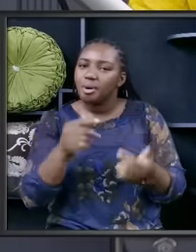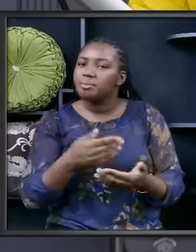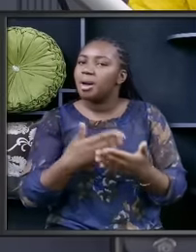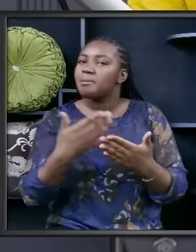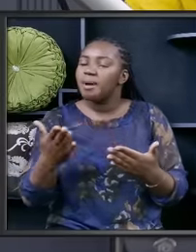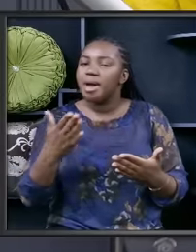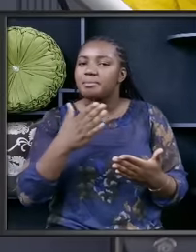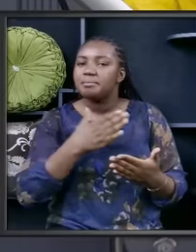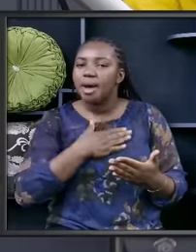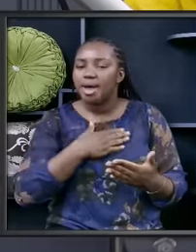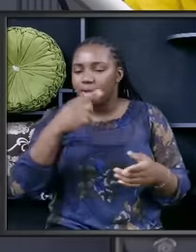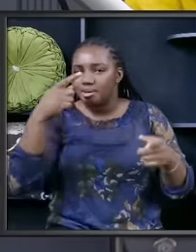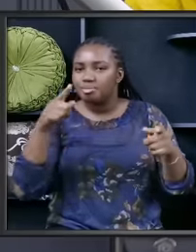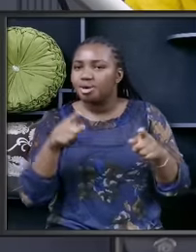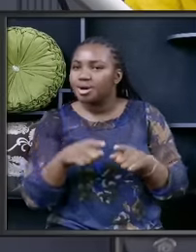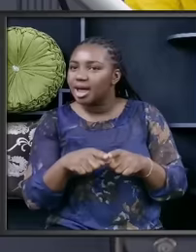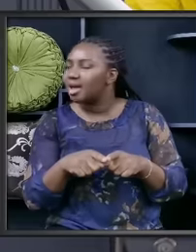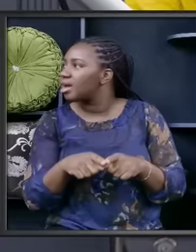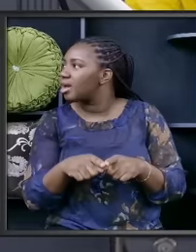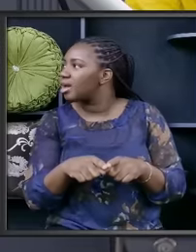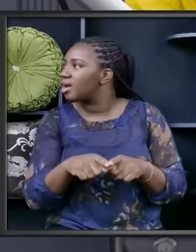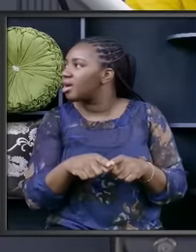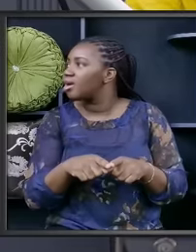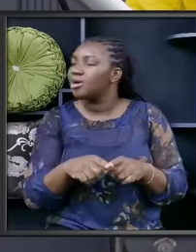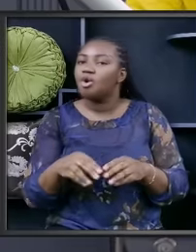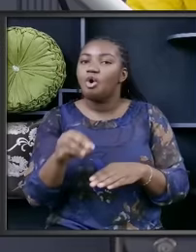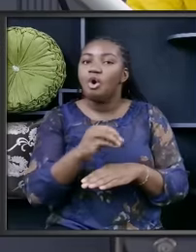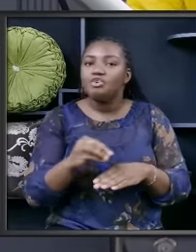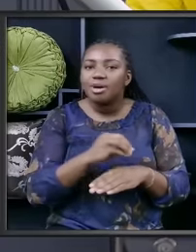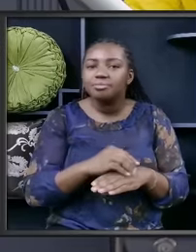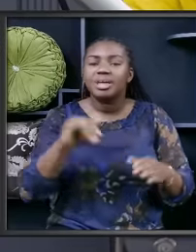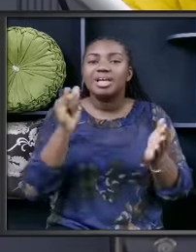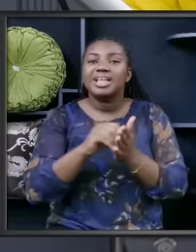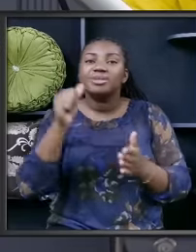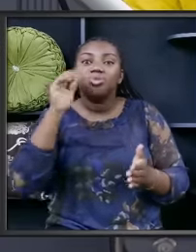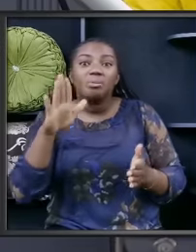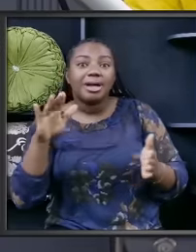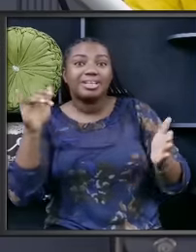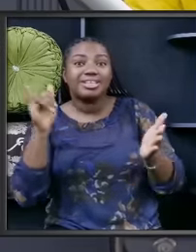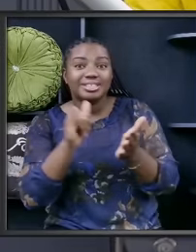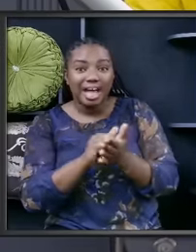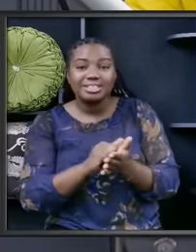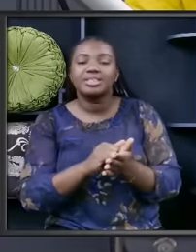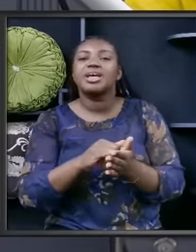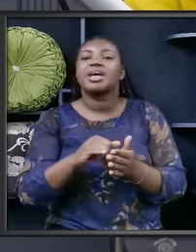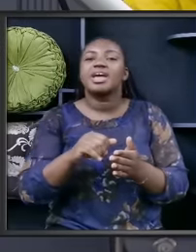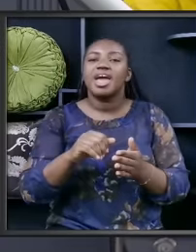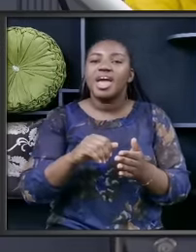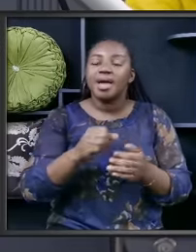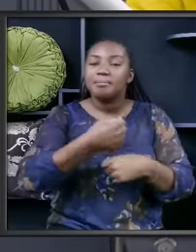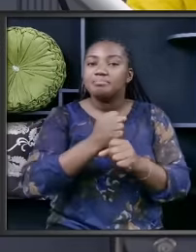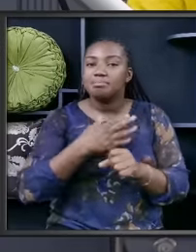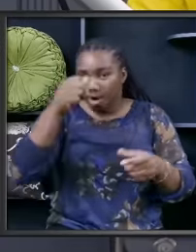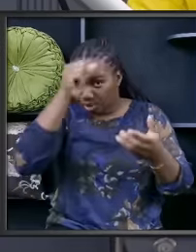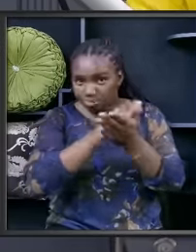brother over. So my brother know they talk to me again. That woman, where I tell you, say, in cause, in make him come beat me for Dr. Brown. Yes. Where